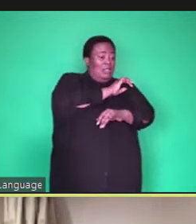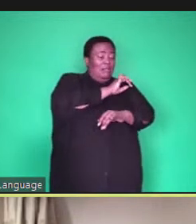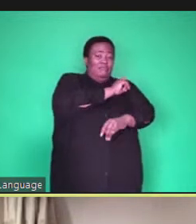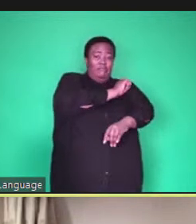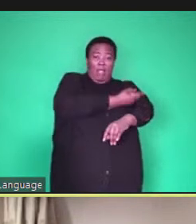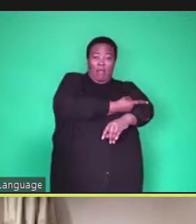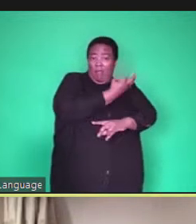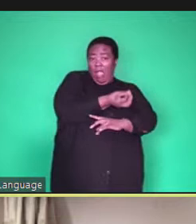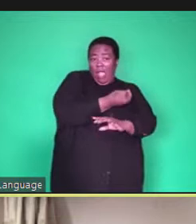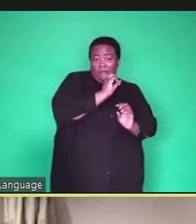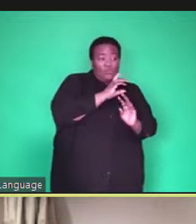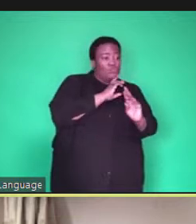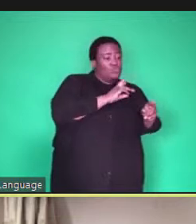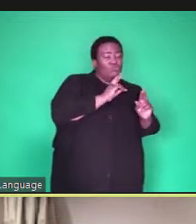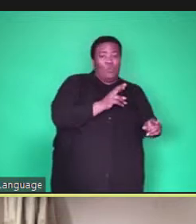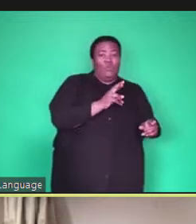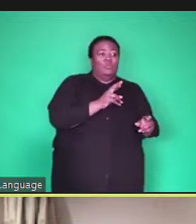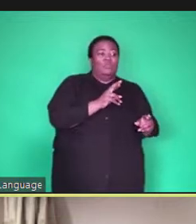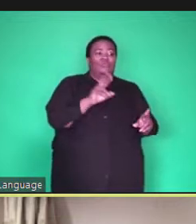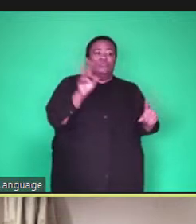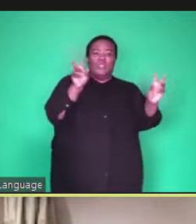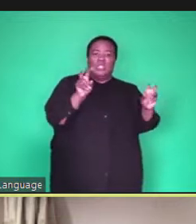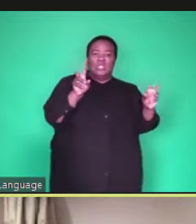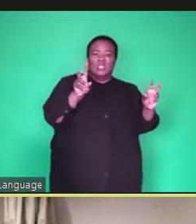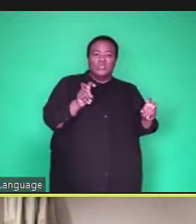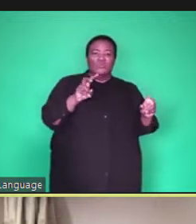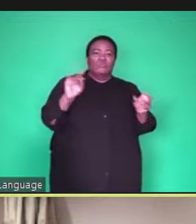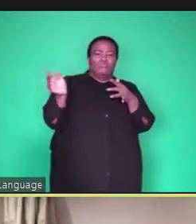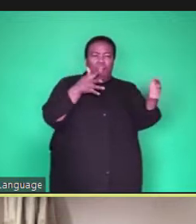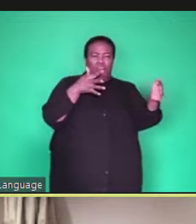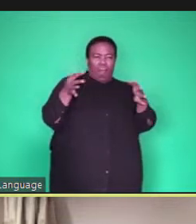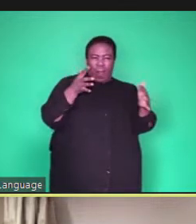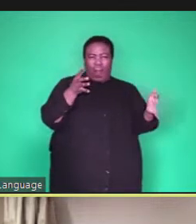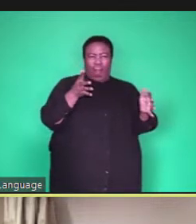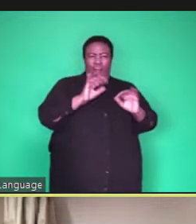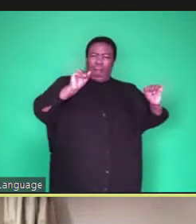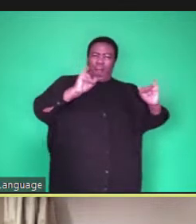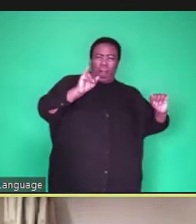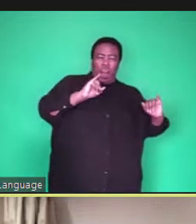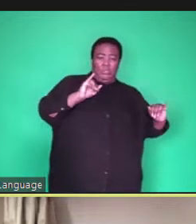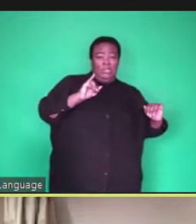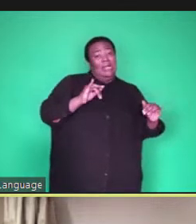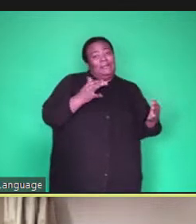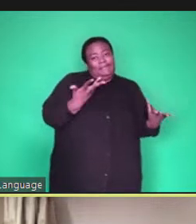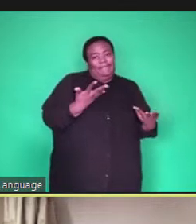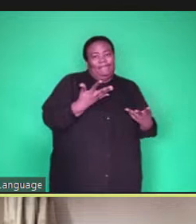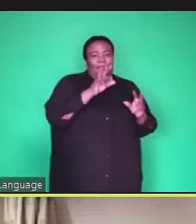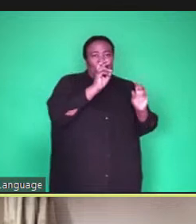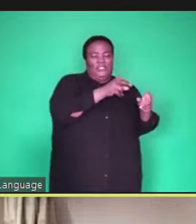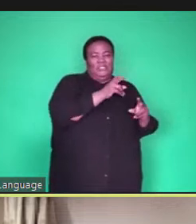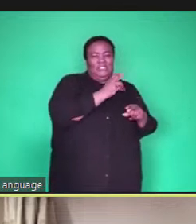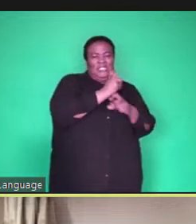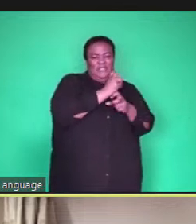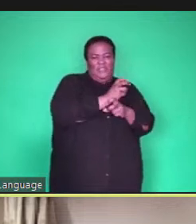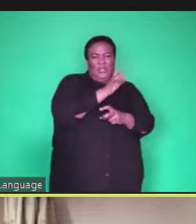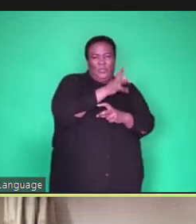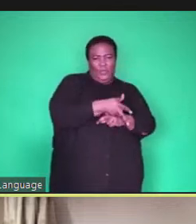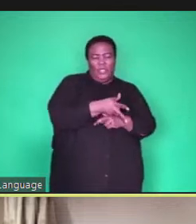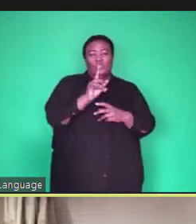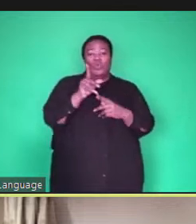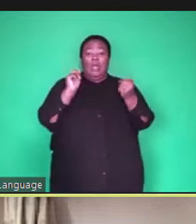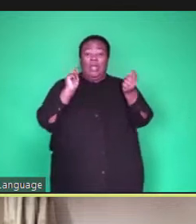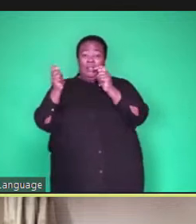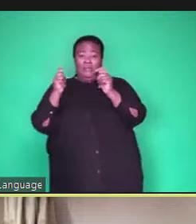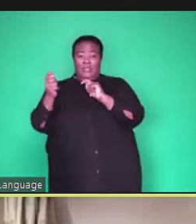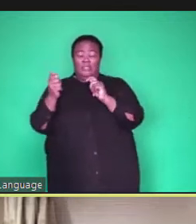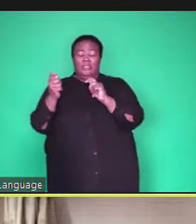an area that's heavily affected by environmental impacts that has strong governance and adaptation planning will suffer